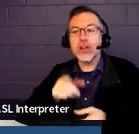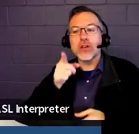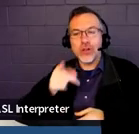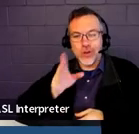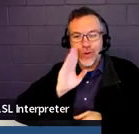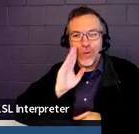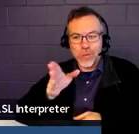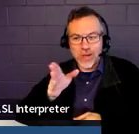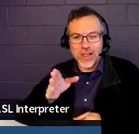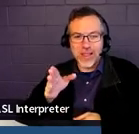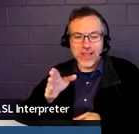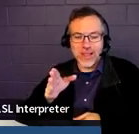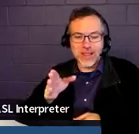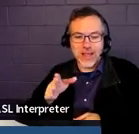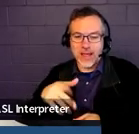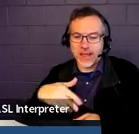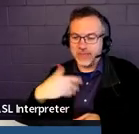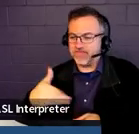to the